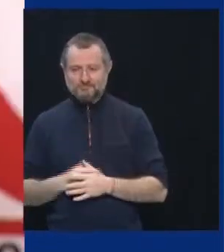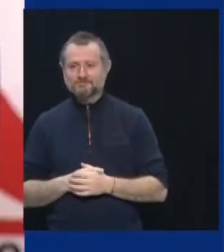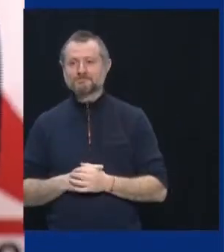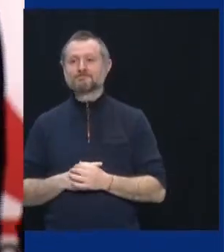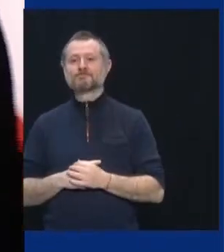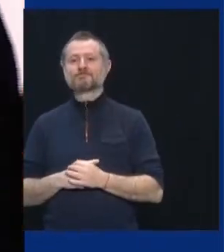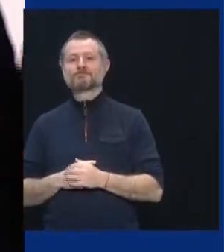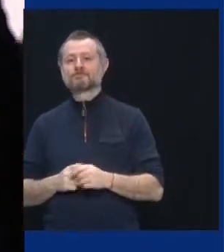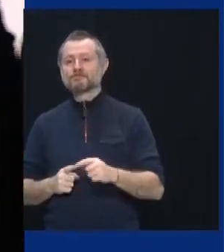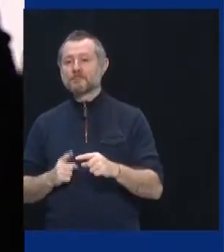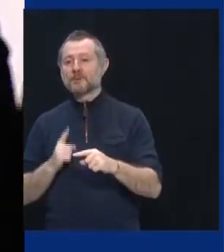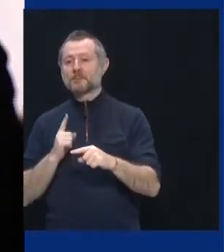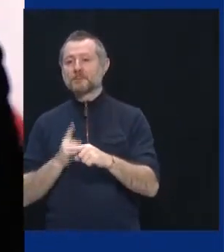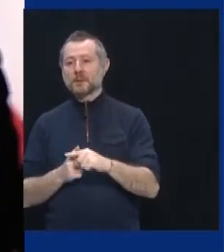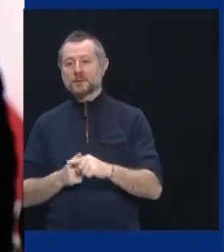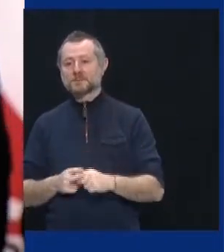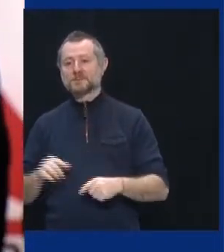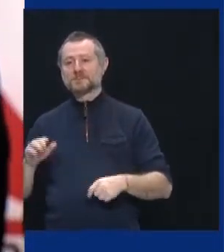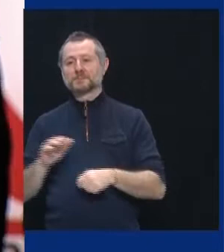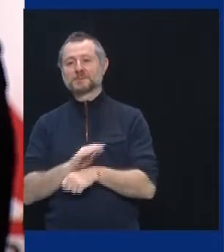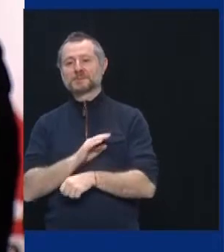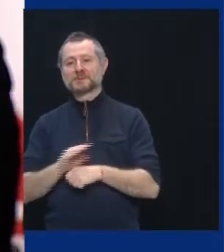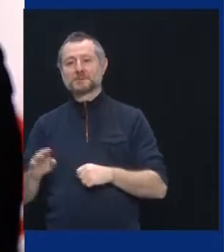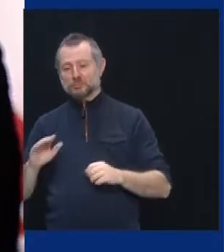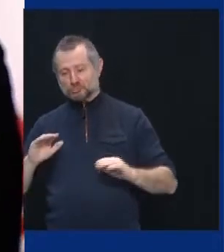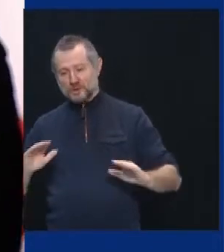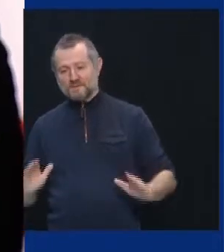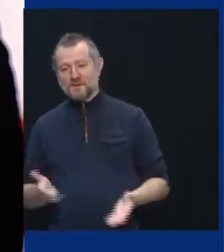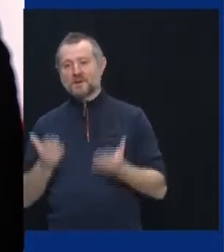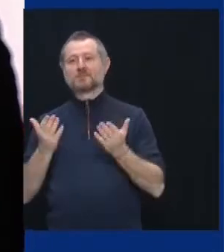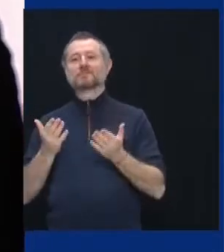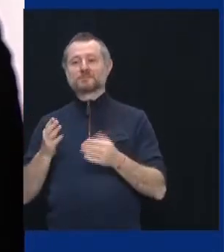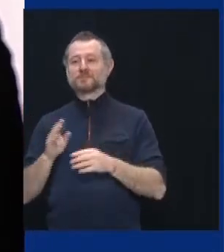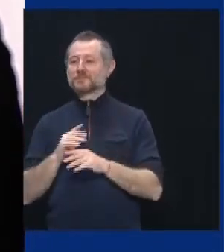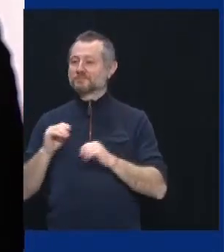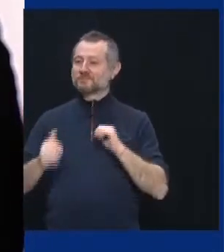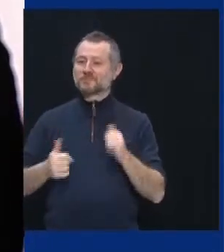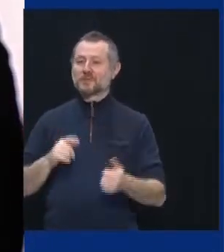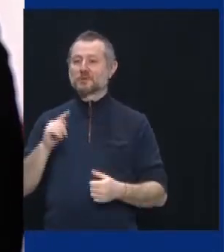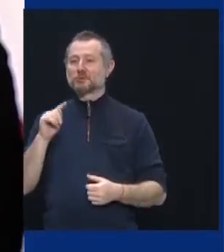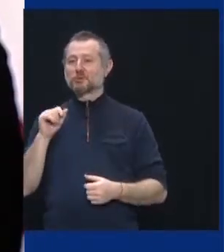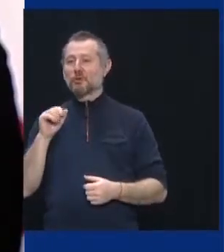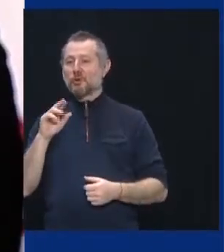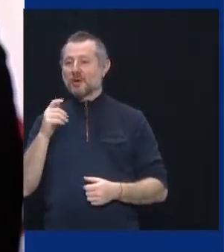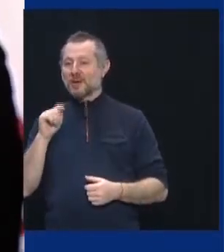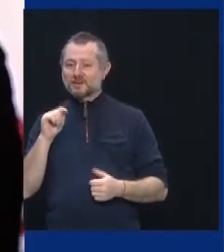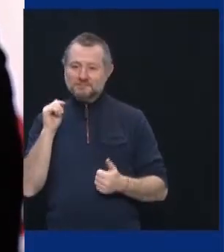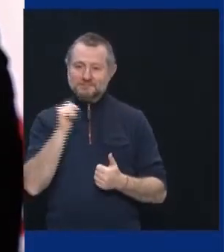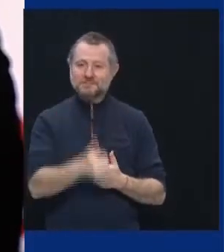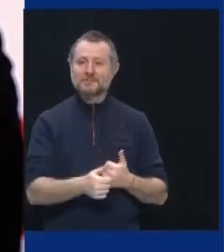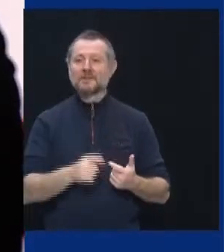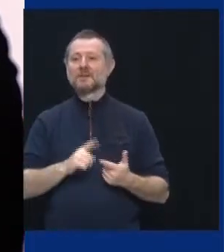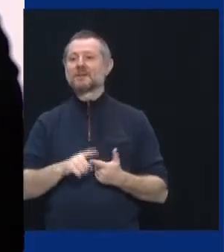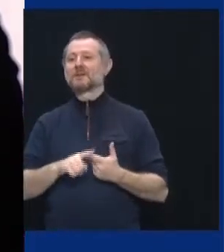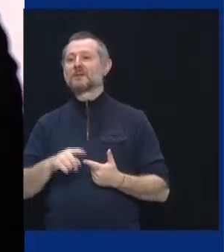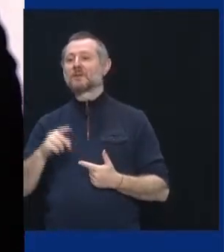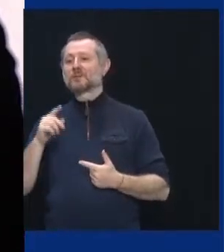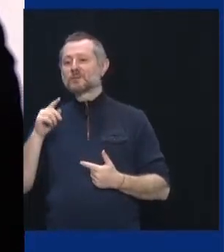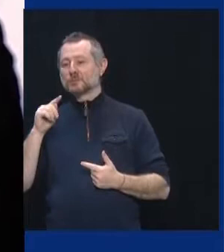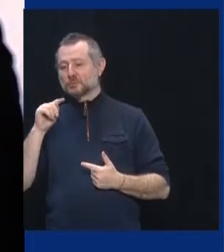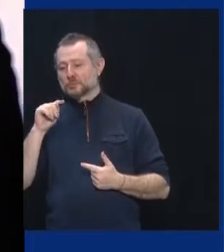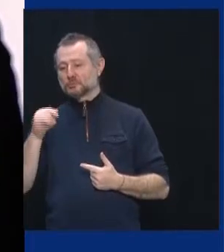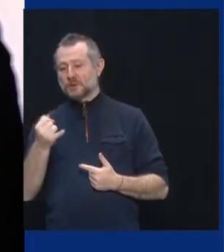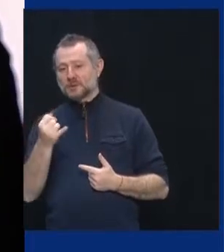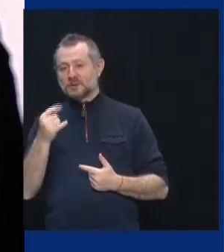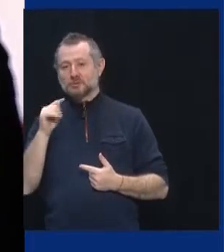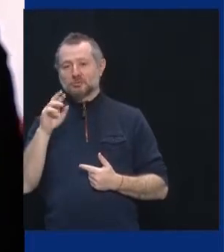Along with retail anchored by Target and Trader Joe's. And, ladies and gentlemen, we're